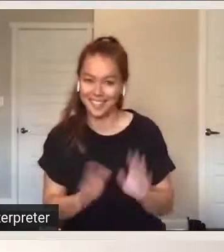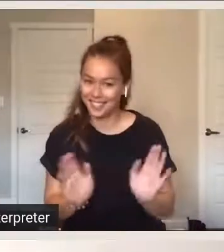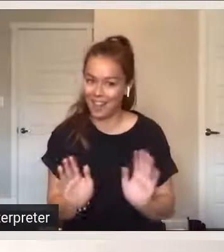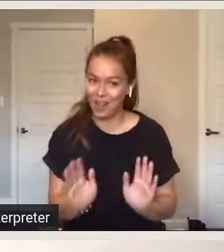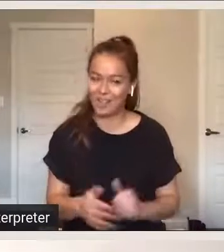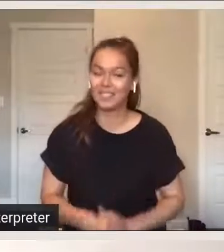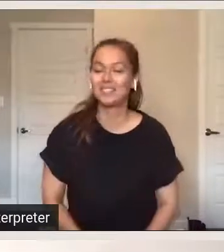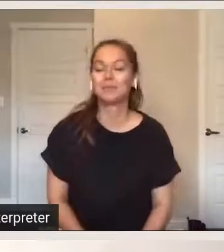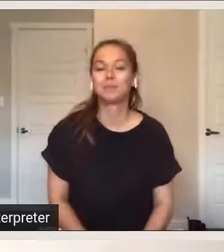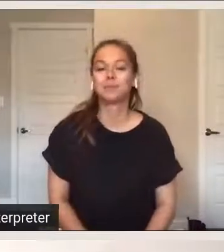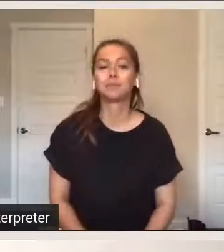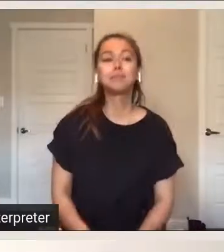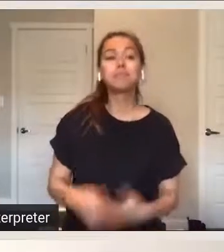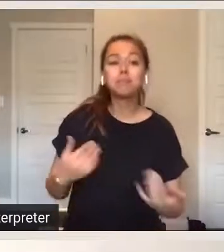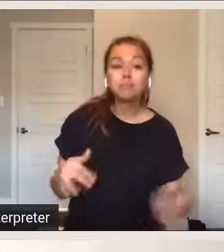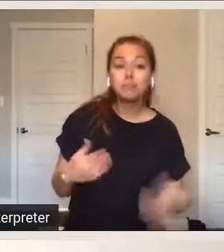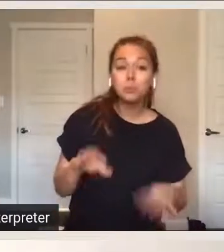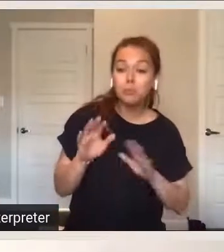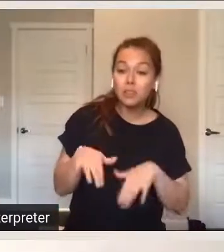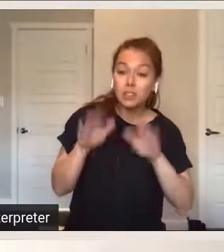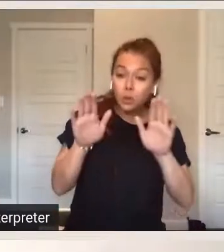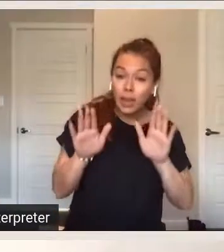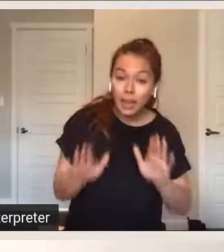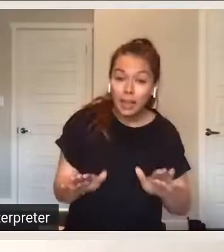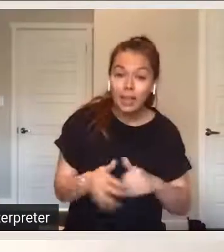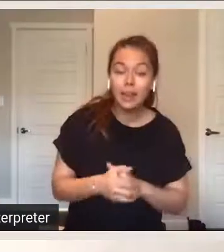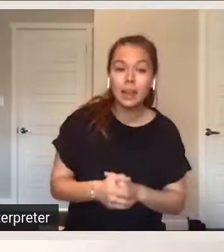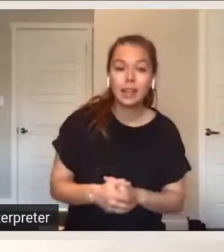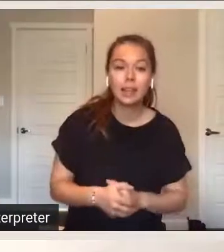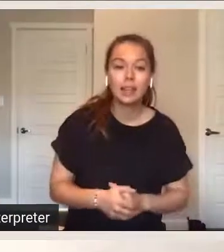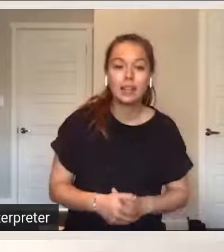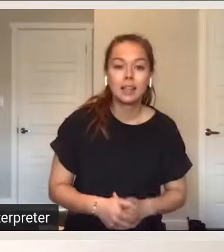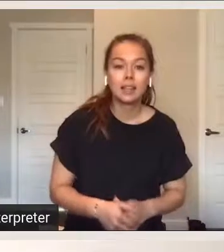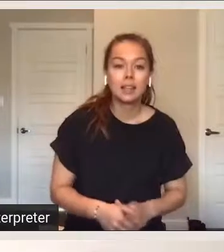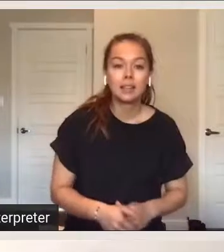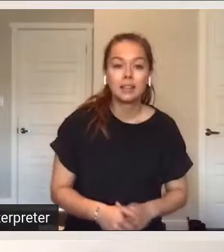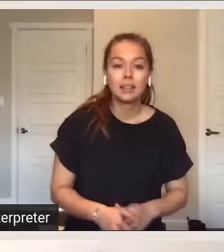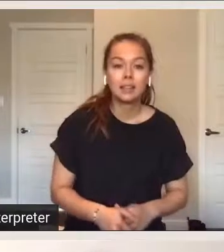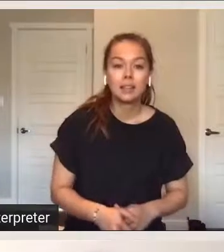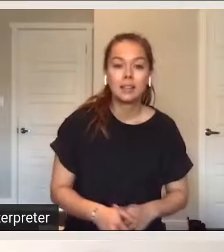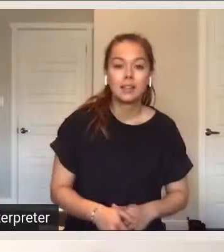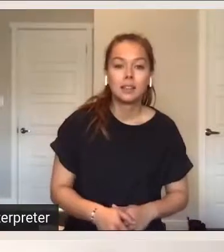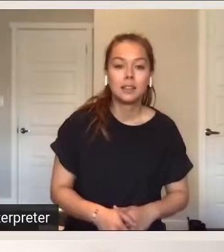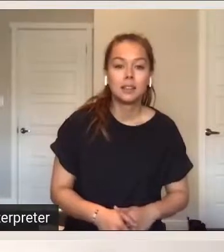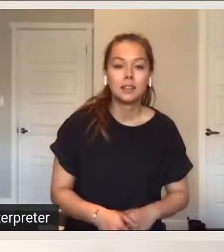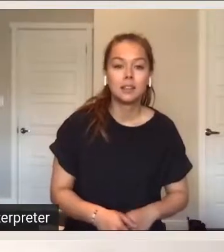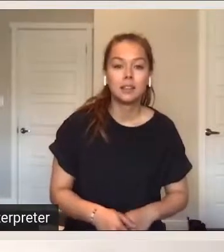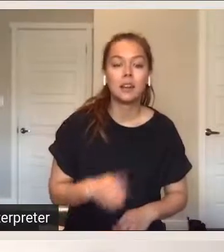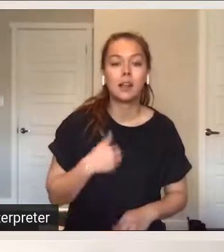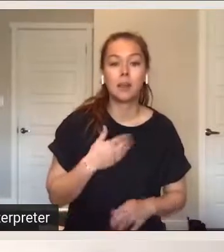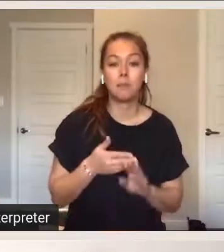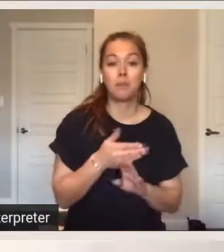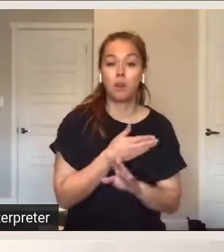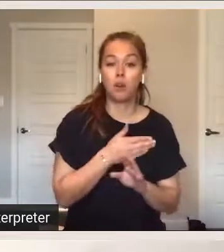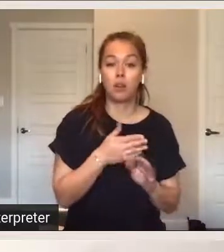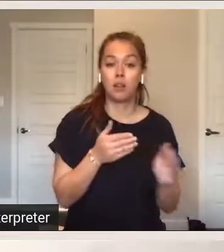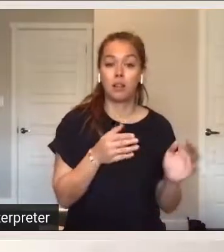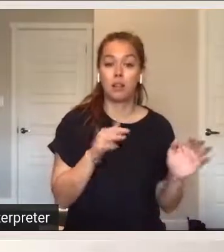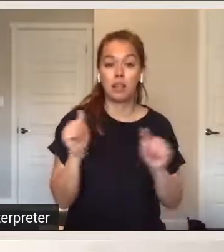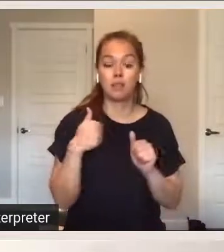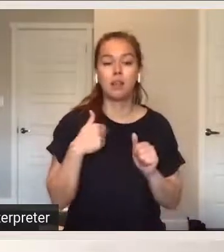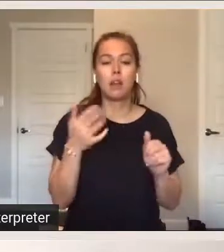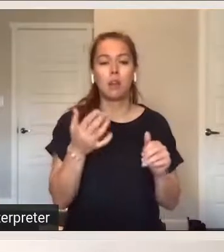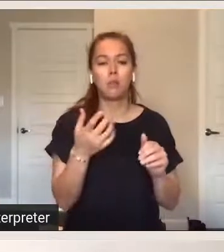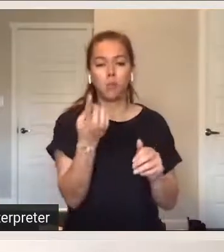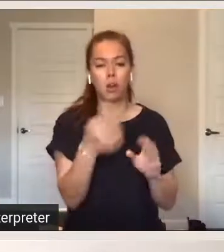That's great. So I think just to wrap up, I want to share a comment that one of our audience members left for both of you. So it says, this